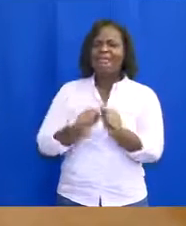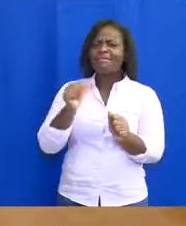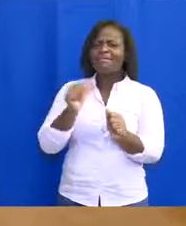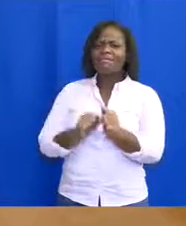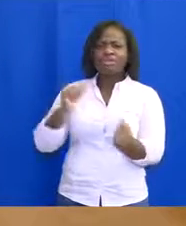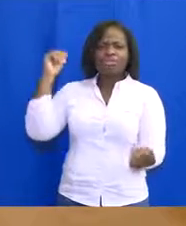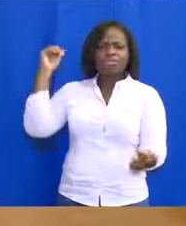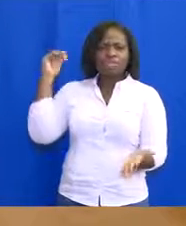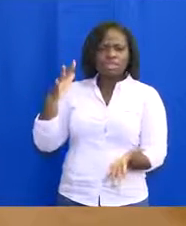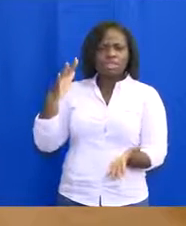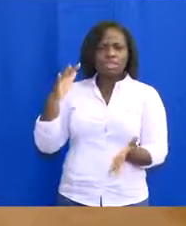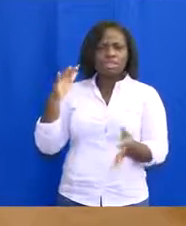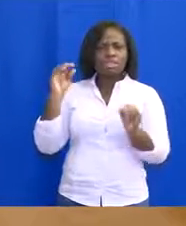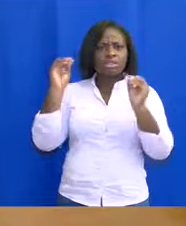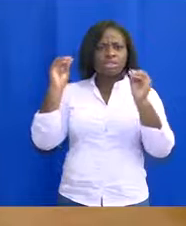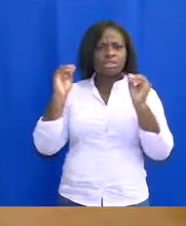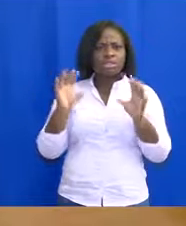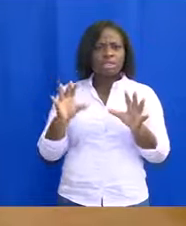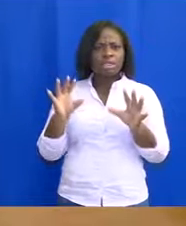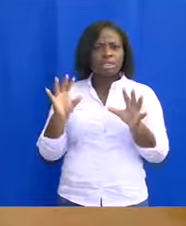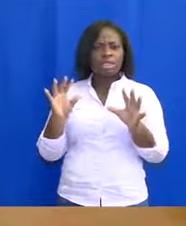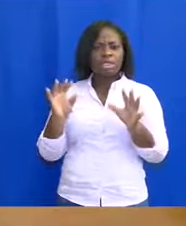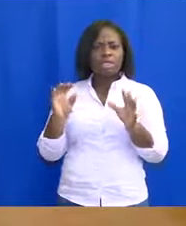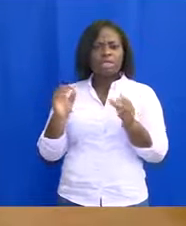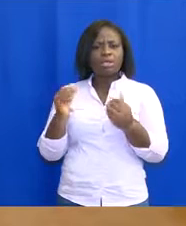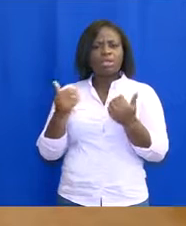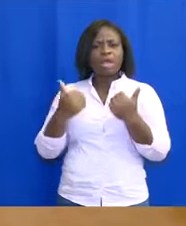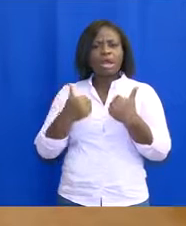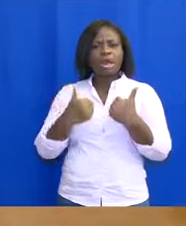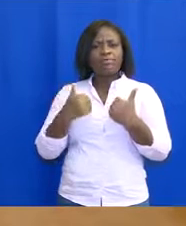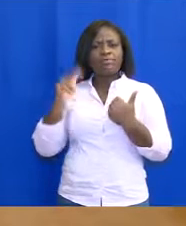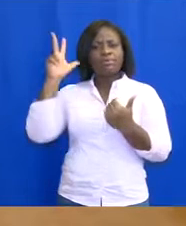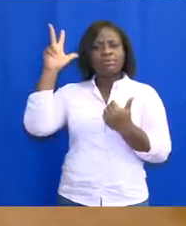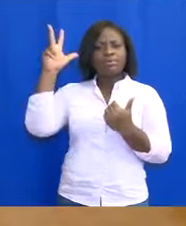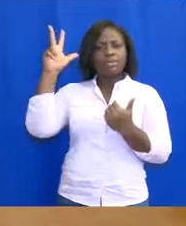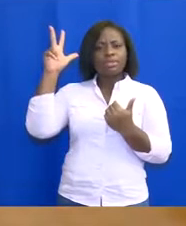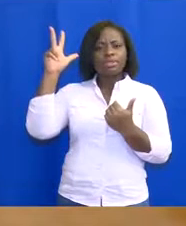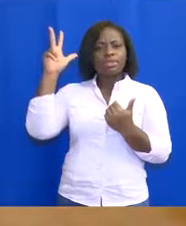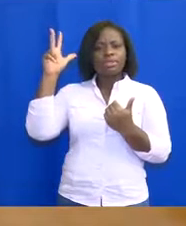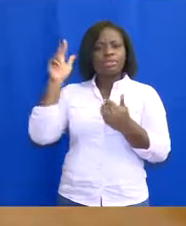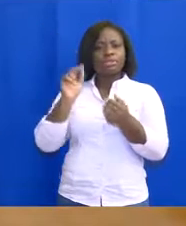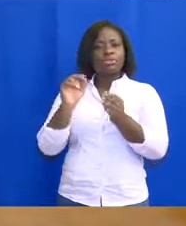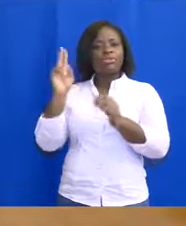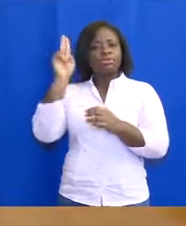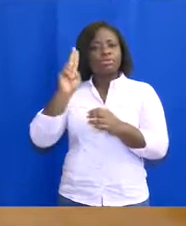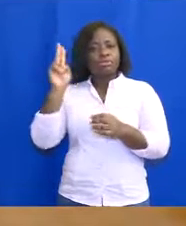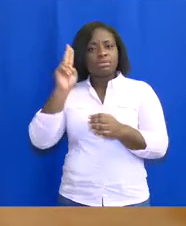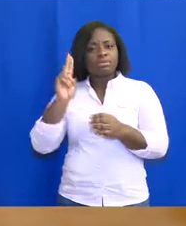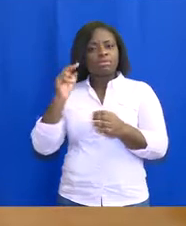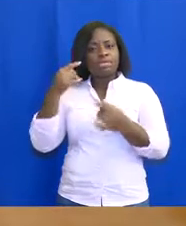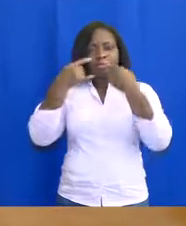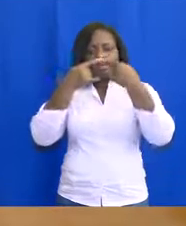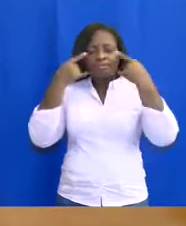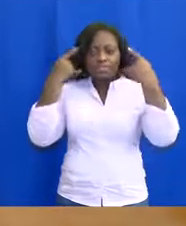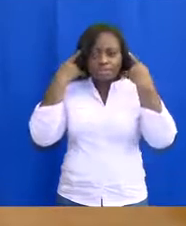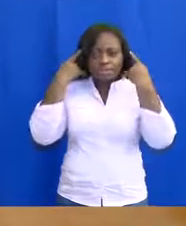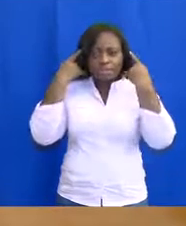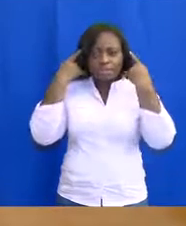new protocols will be permitted. Social distancing and the wearing of face